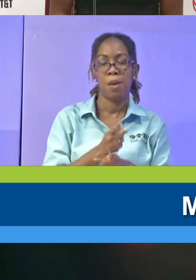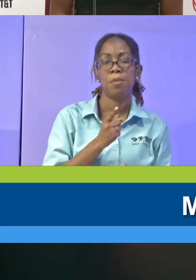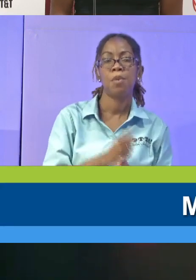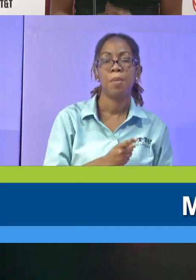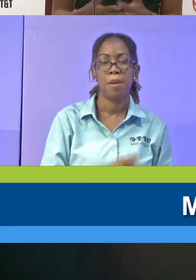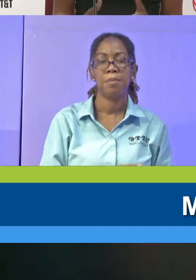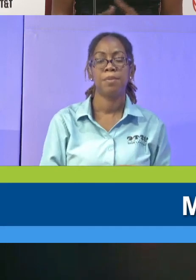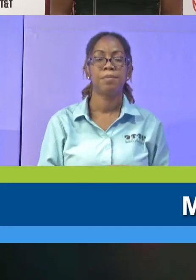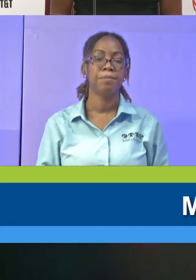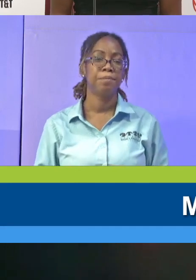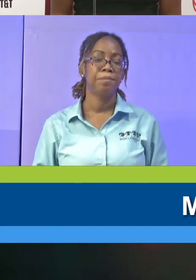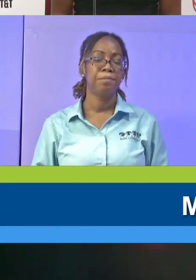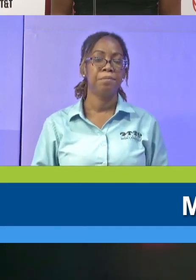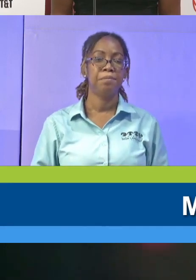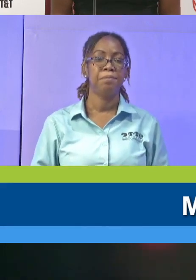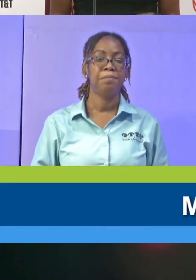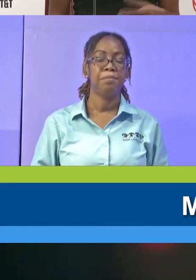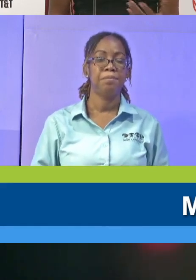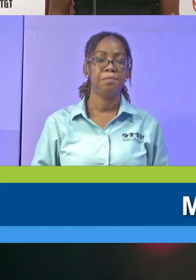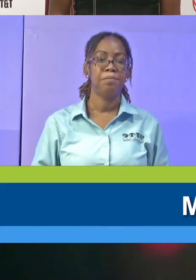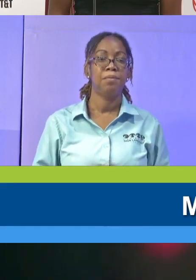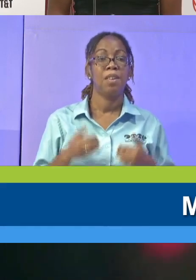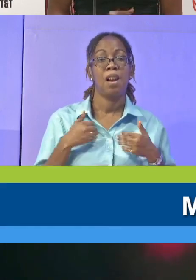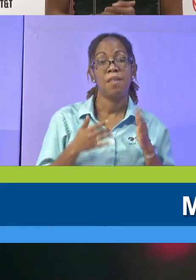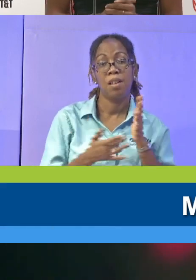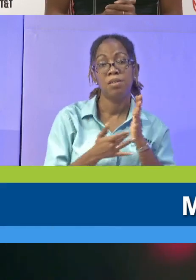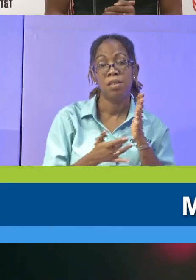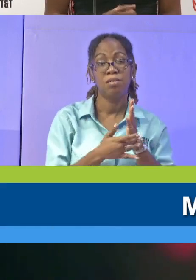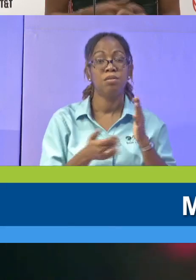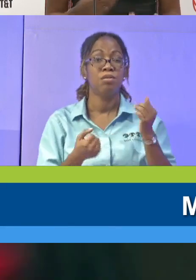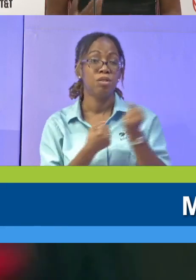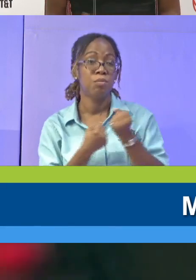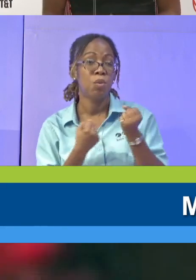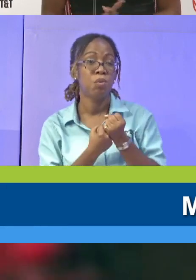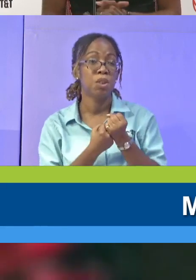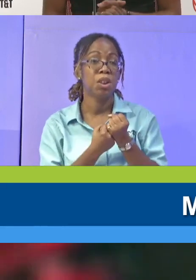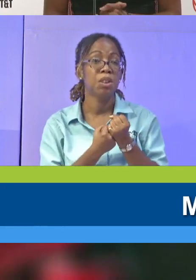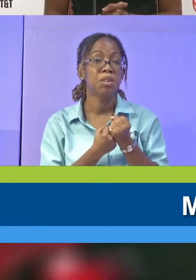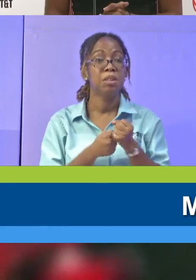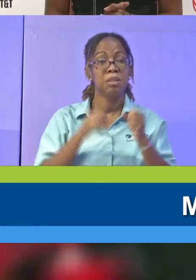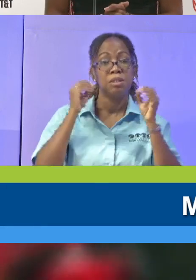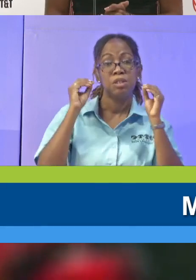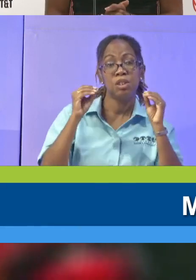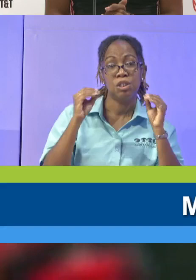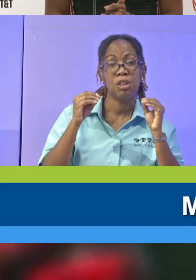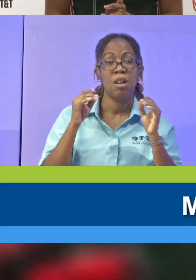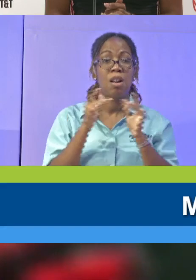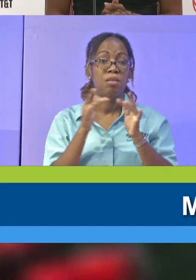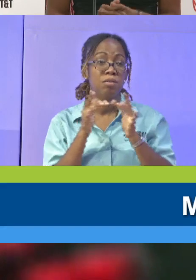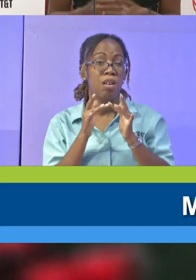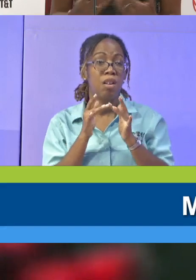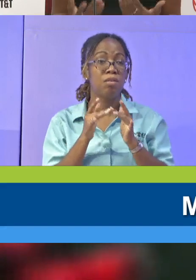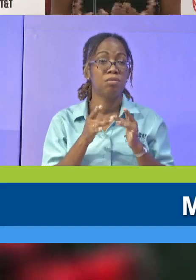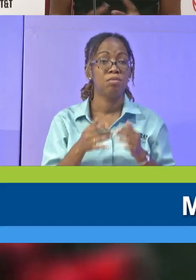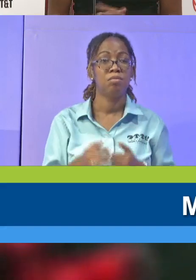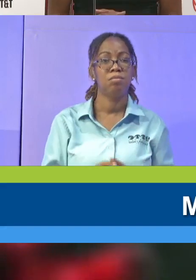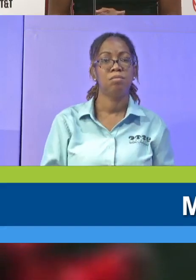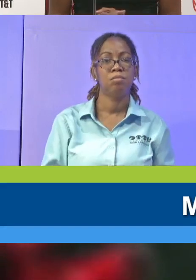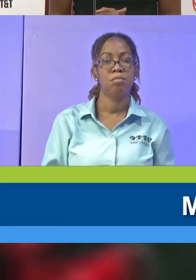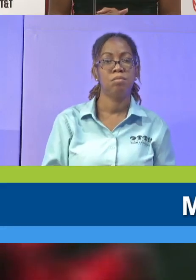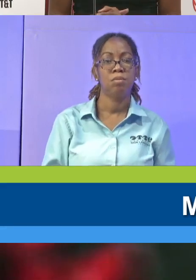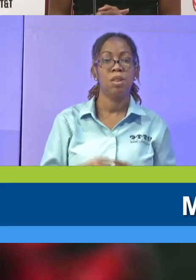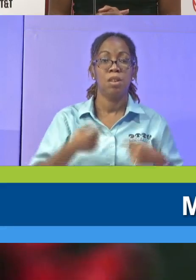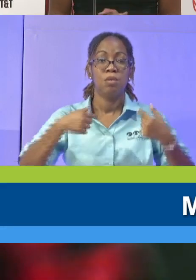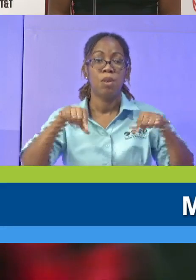have technical support in terms of webinars for our regulators. We also support quality and safety monitoring, or what we